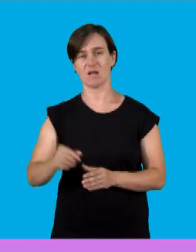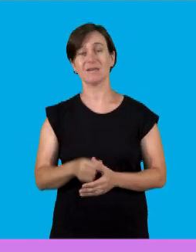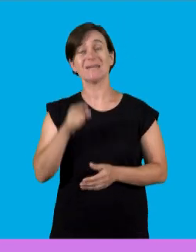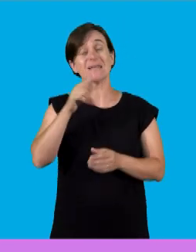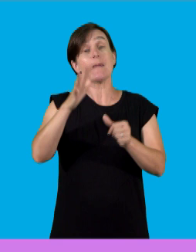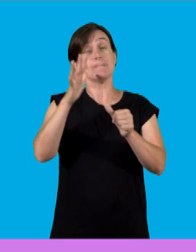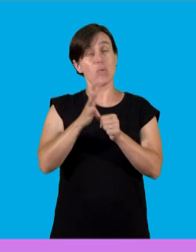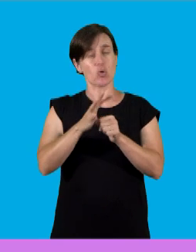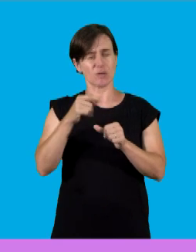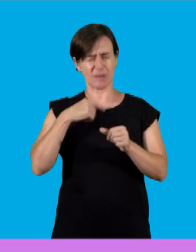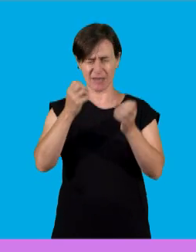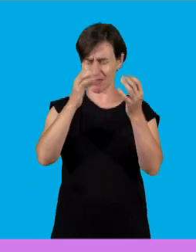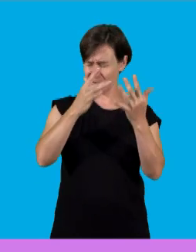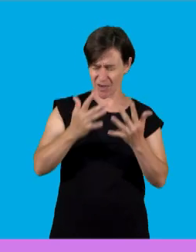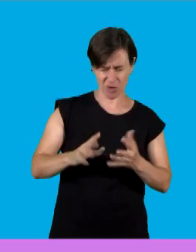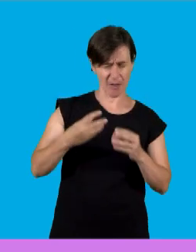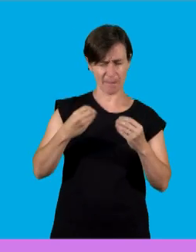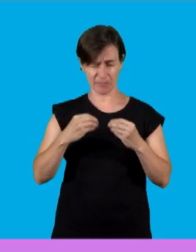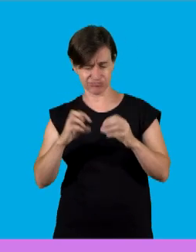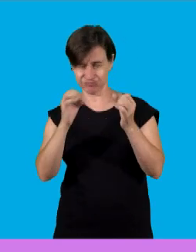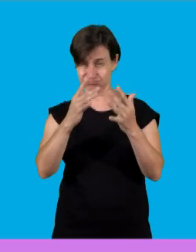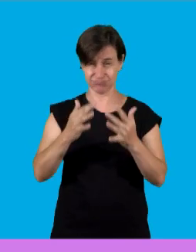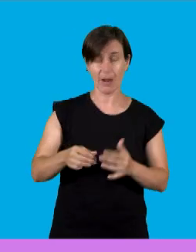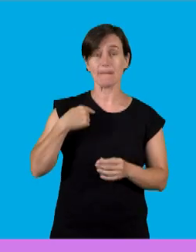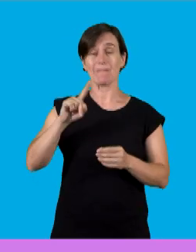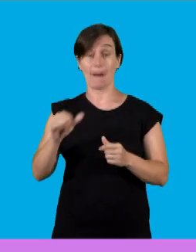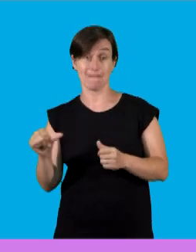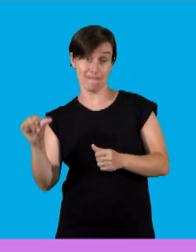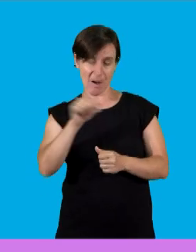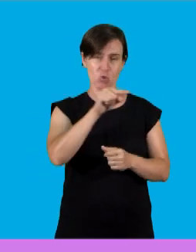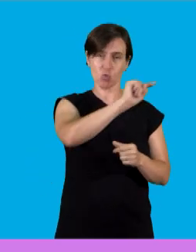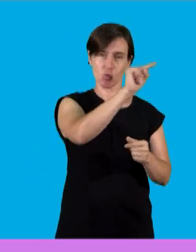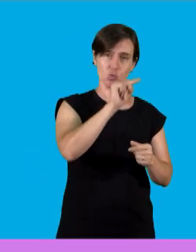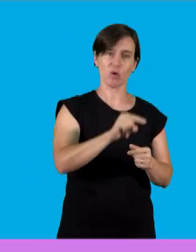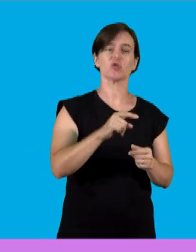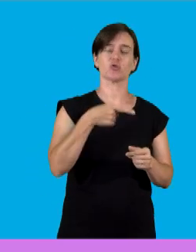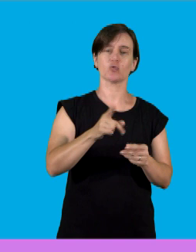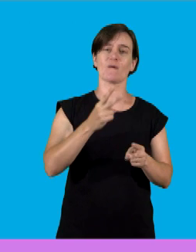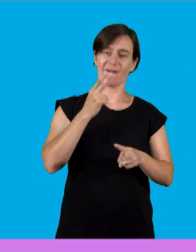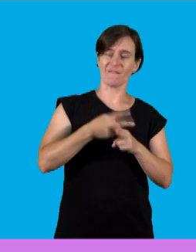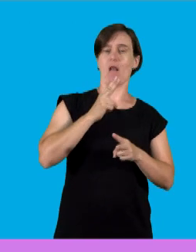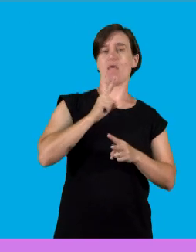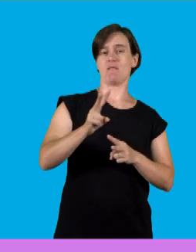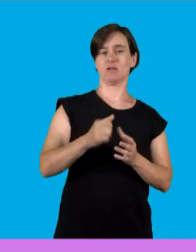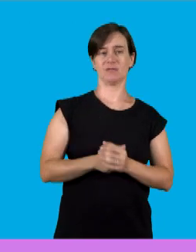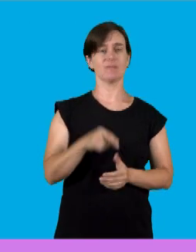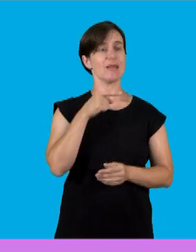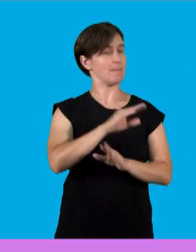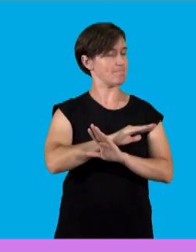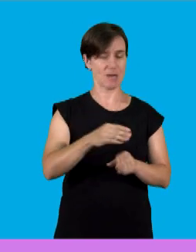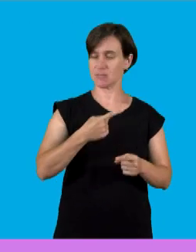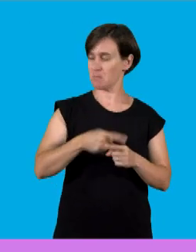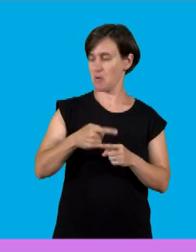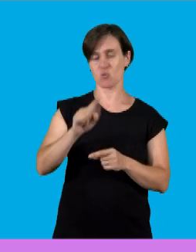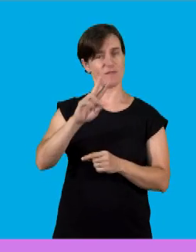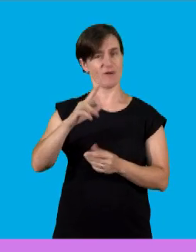important that you conclude. So Mr. Watson's statement is not valid. He's not supposed to pay 25,000 rand